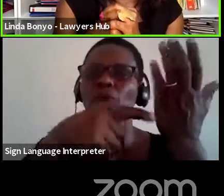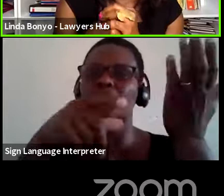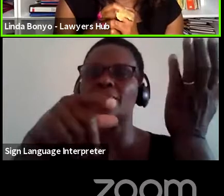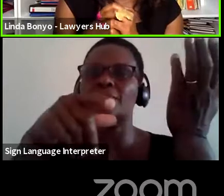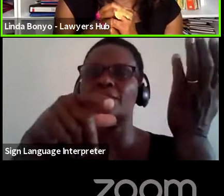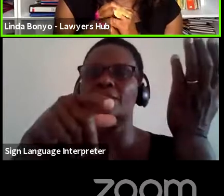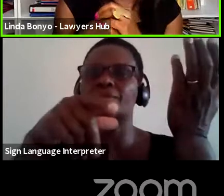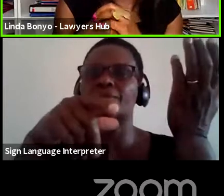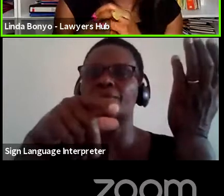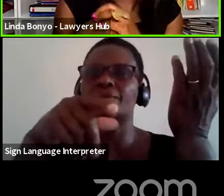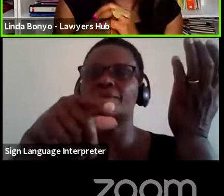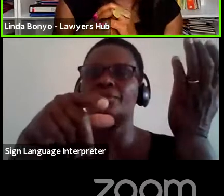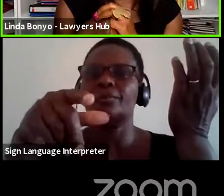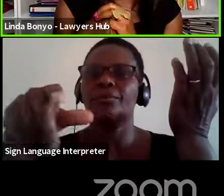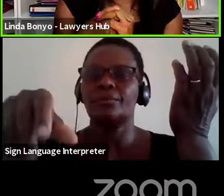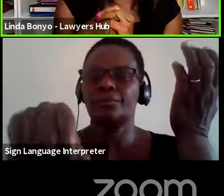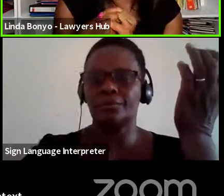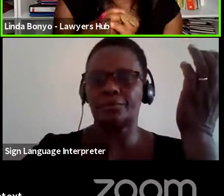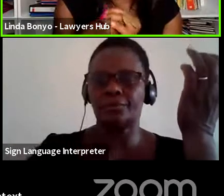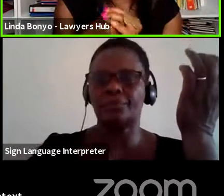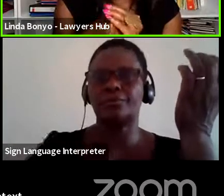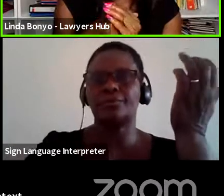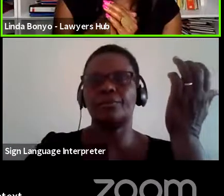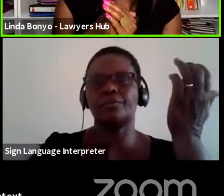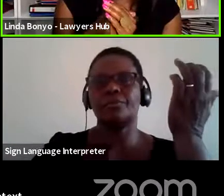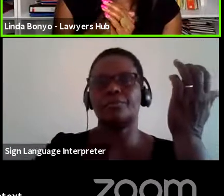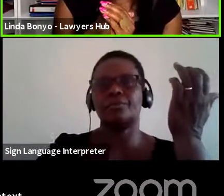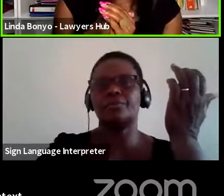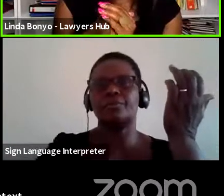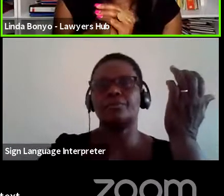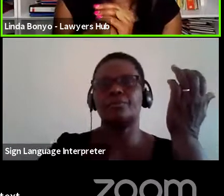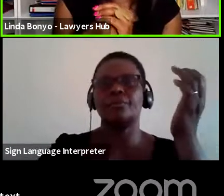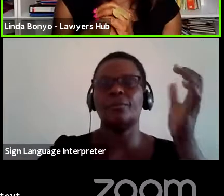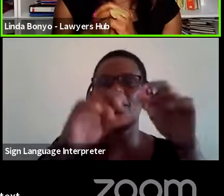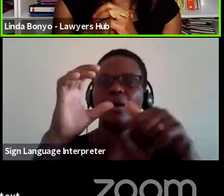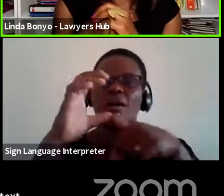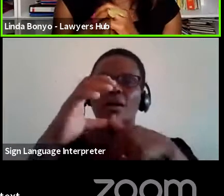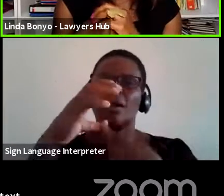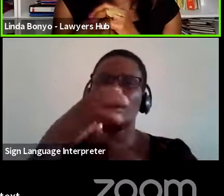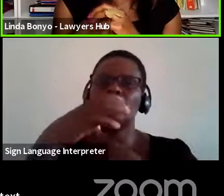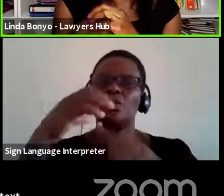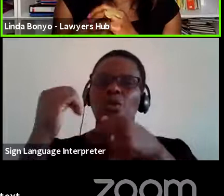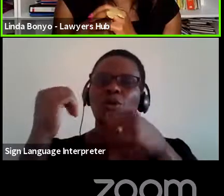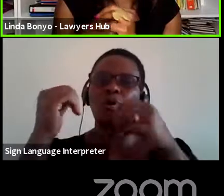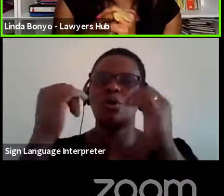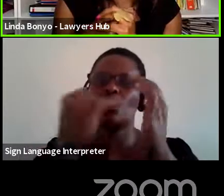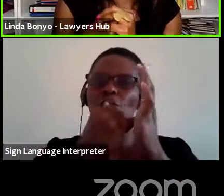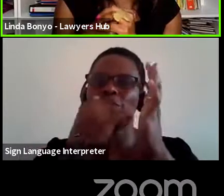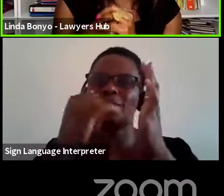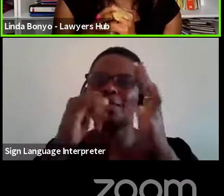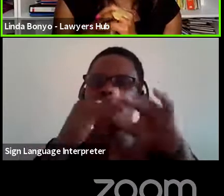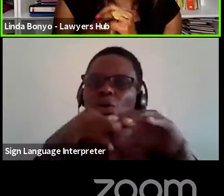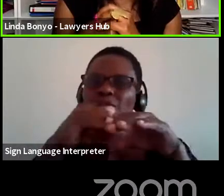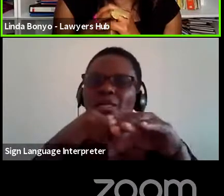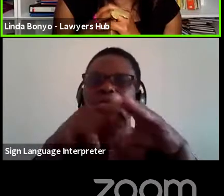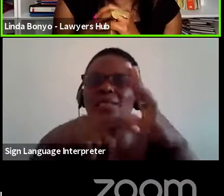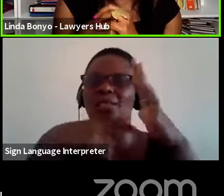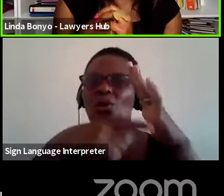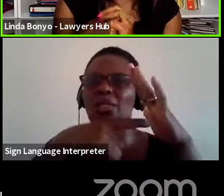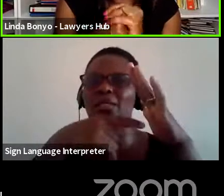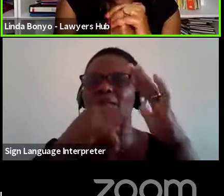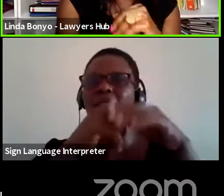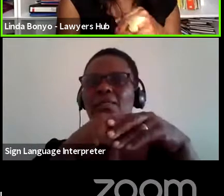her comments on the cultural context and the language used in terms of even appeal, and in terms